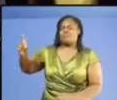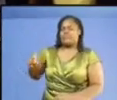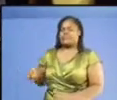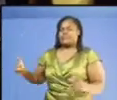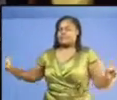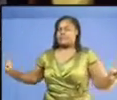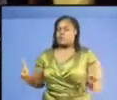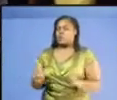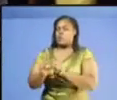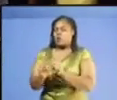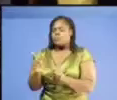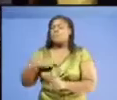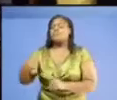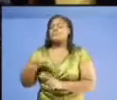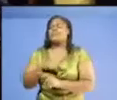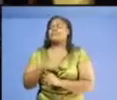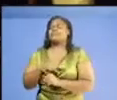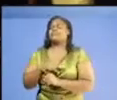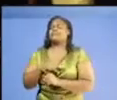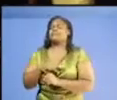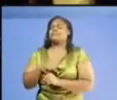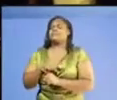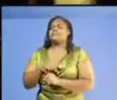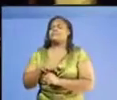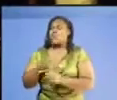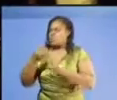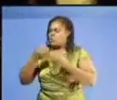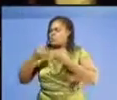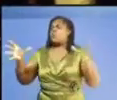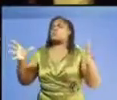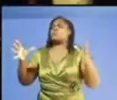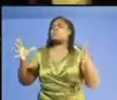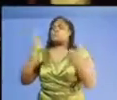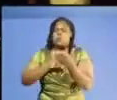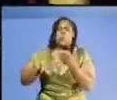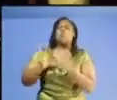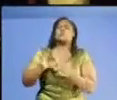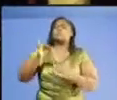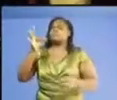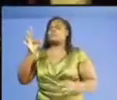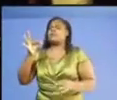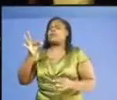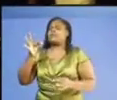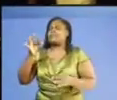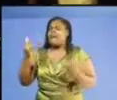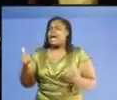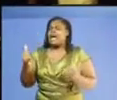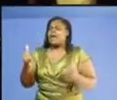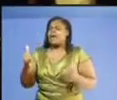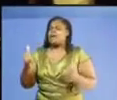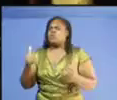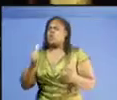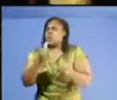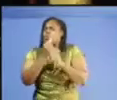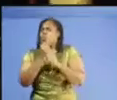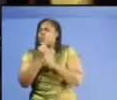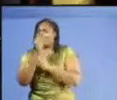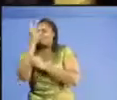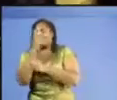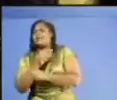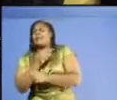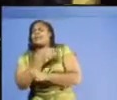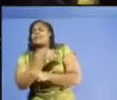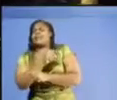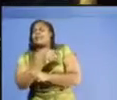us. Let loose the Holy Ghost inside this place. Hold the devil in check. And if, oh God,